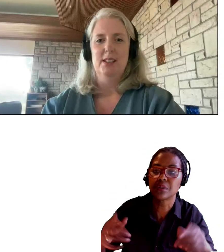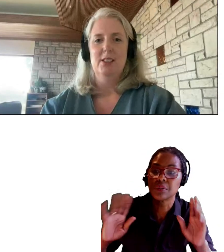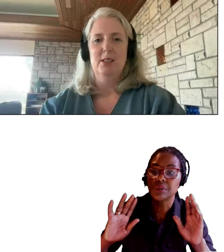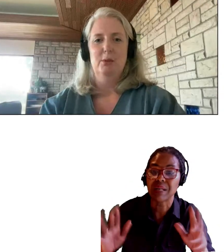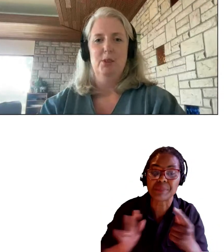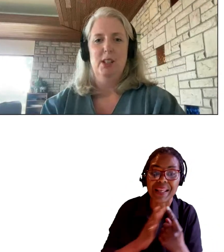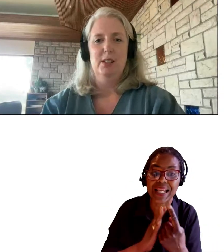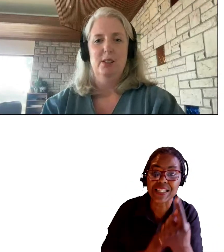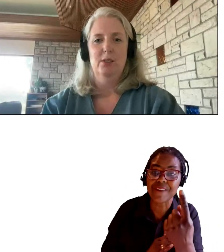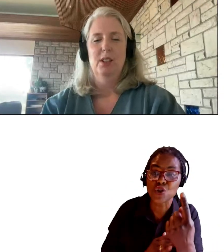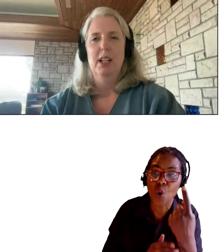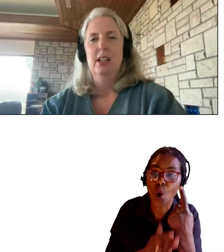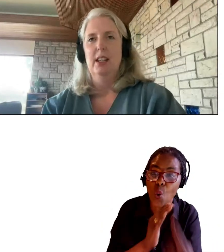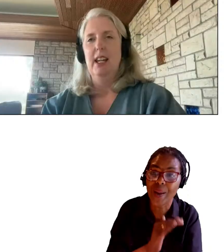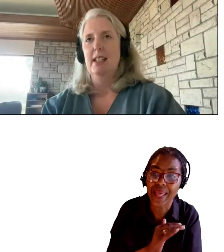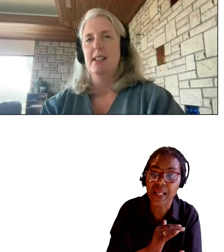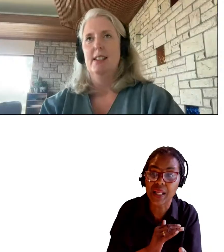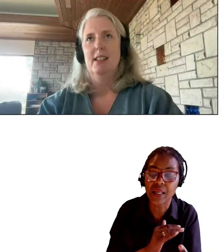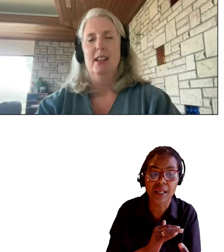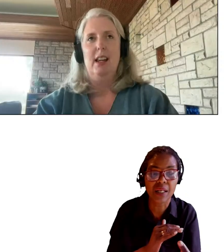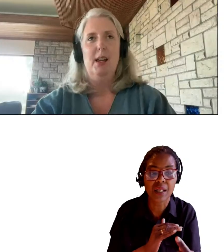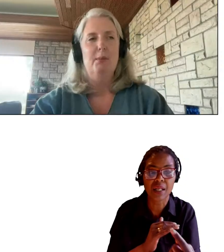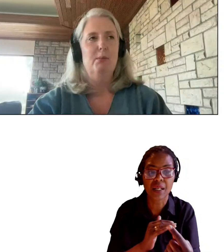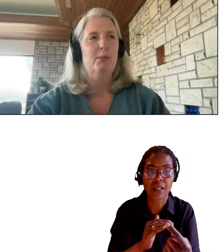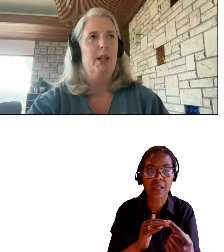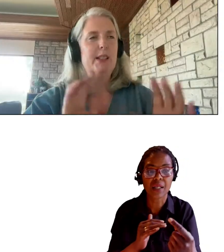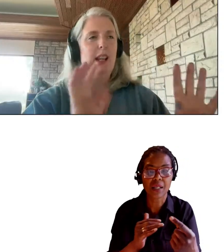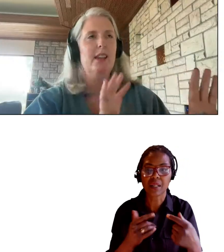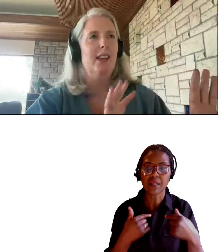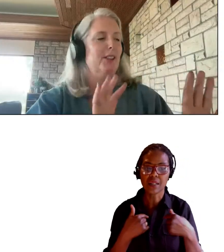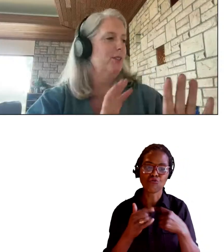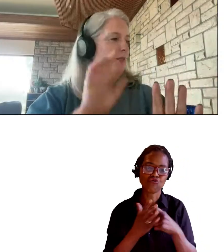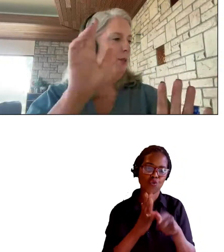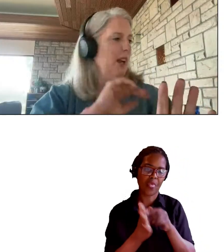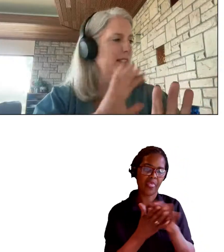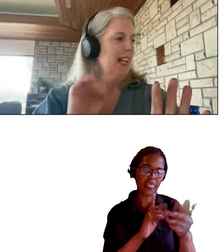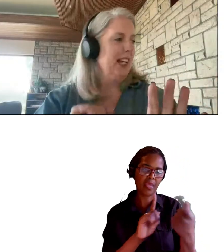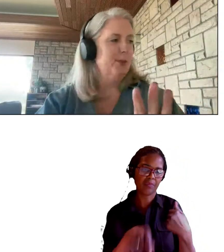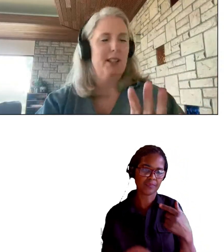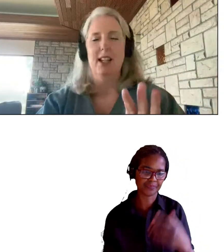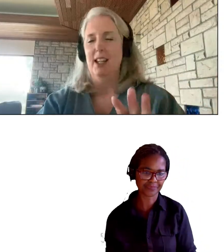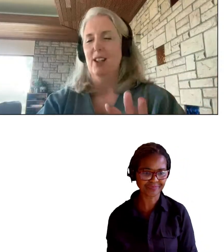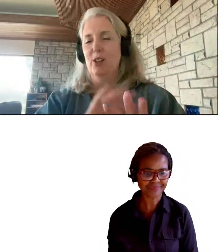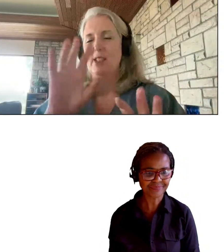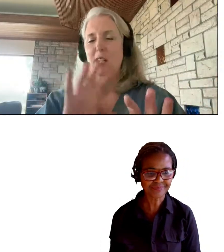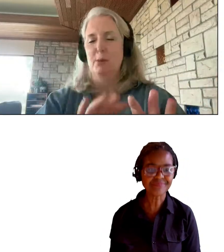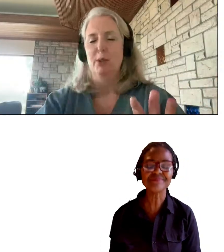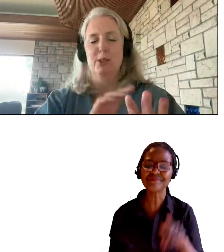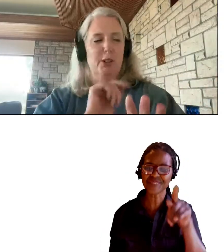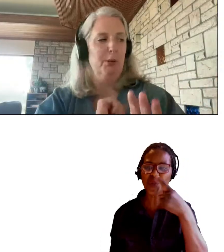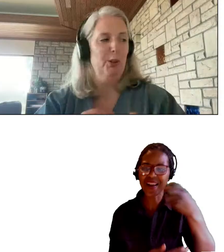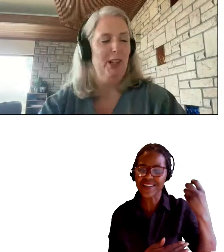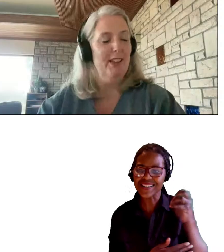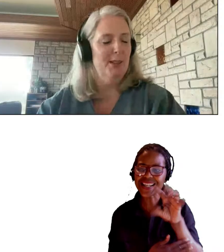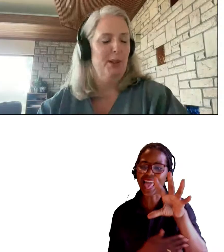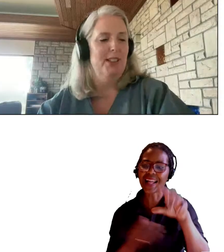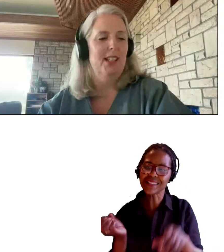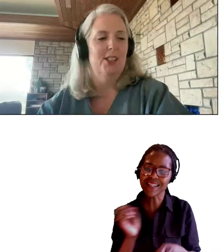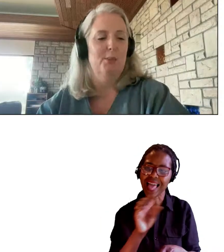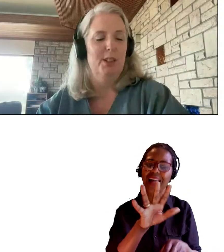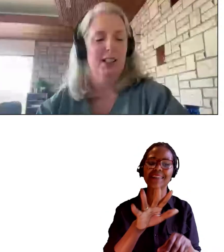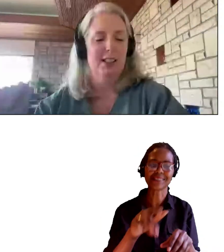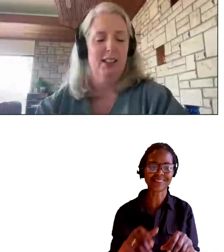Do you want me to do that one, Michelle? So, yeah, it's in the, I don't have, we have slides with like who's eligible and who's not, but not